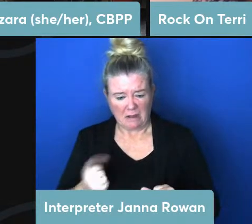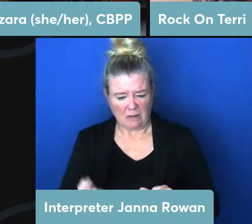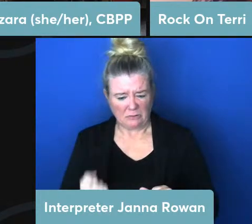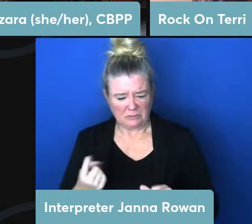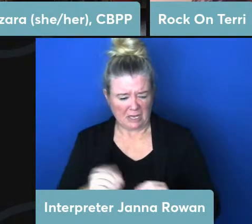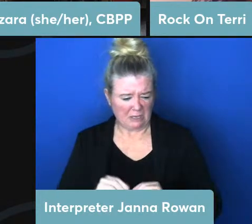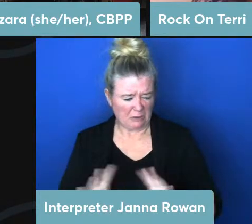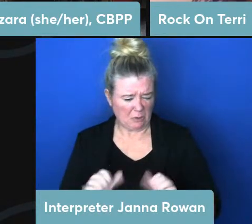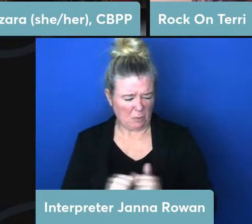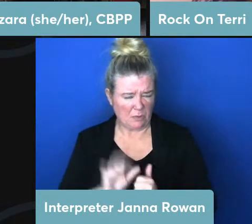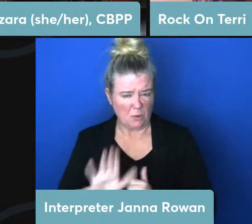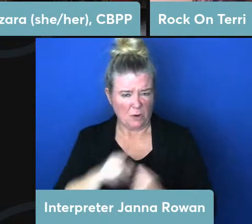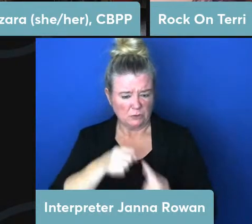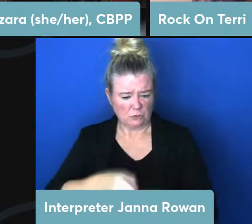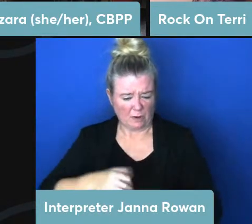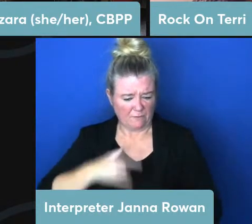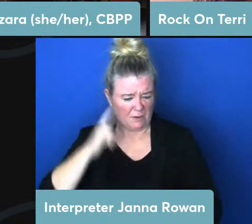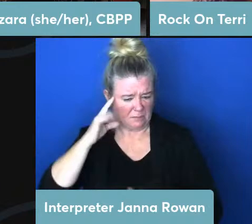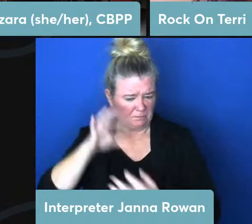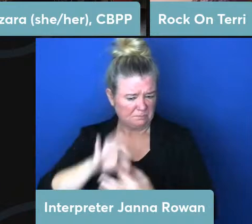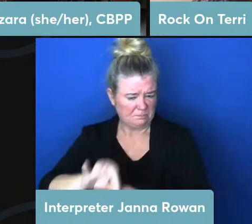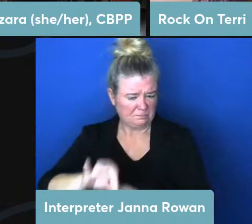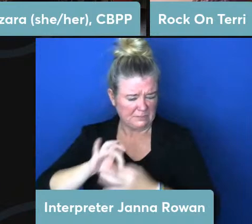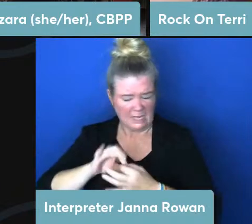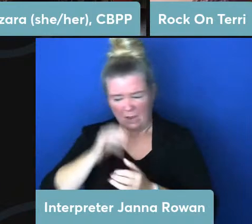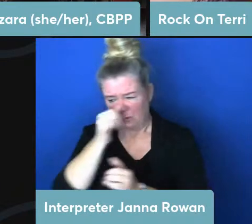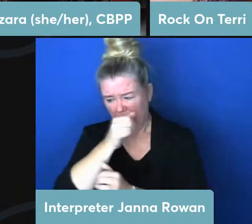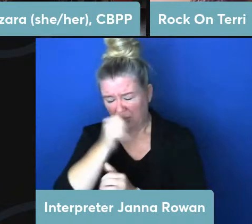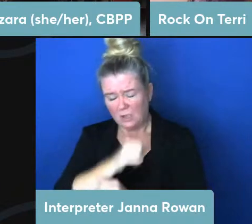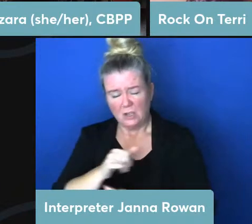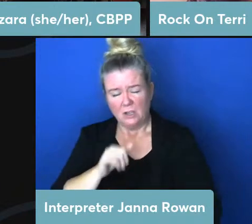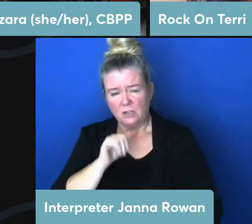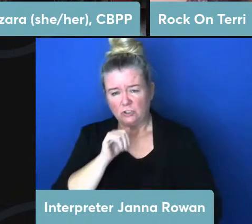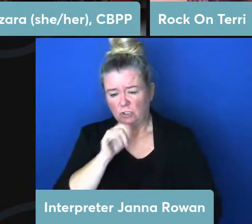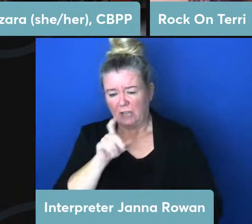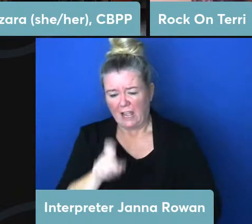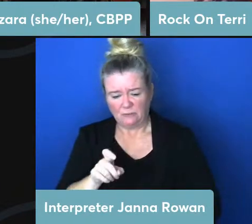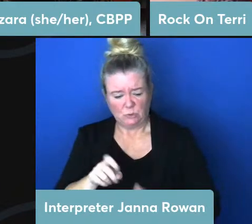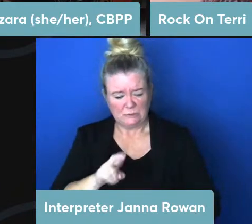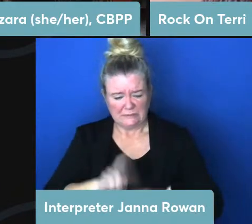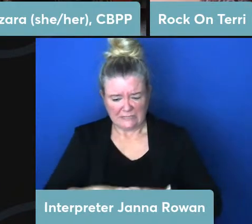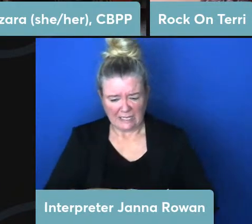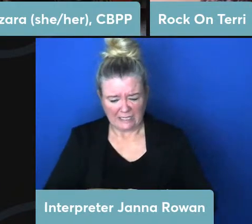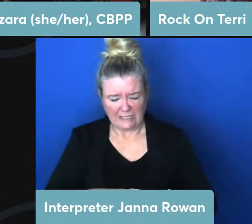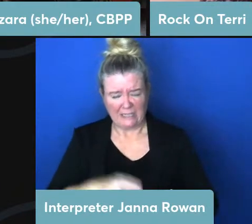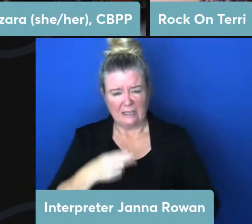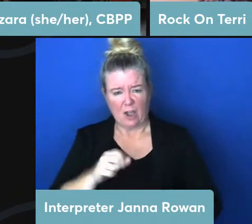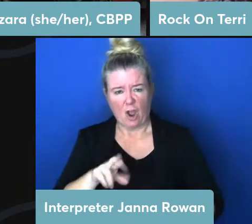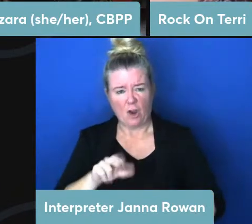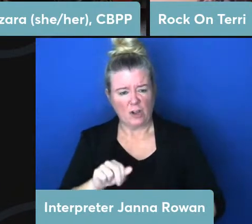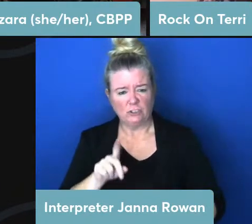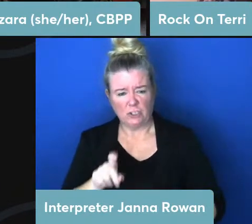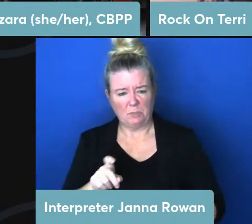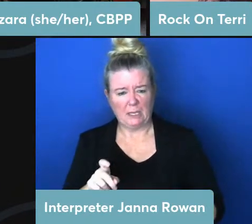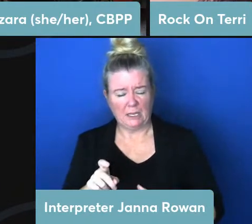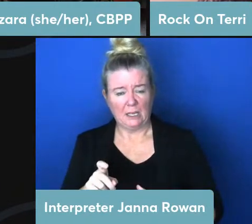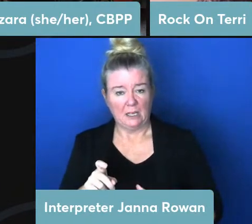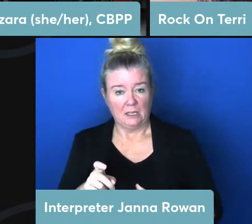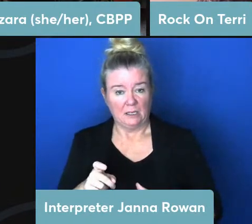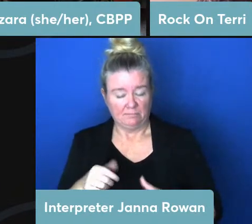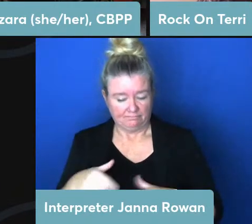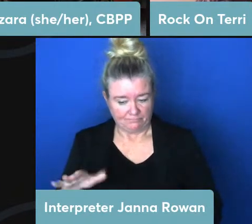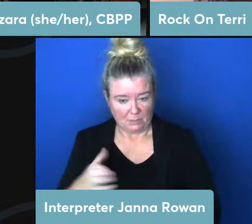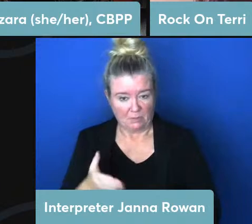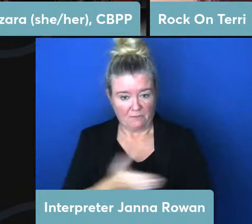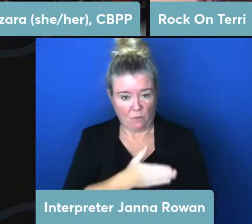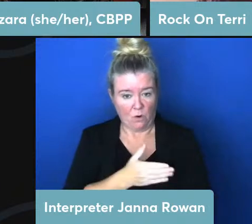that struggle and that it is ridiculous. You shouldn't have been sitting at the Hara. You should have been directed before you